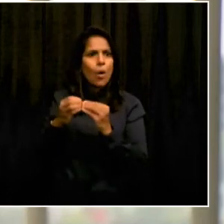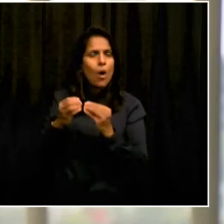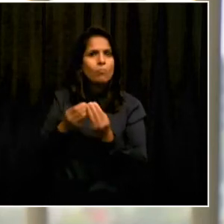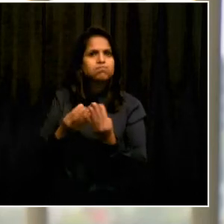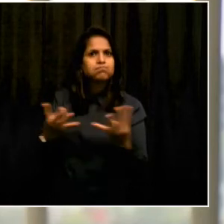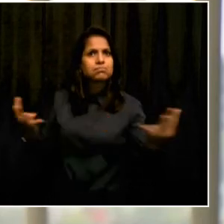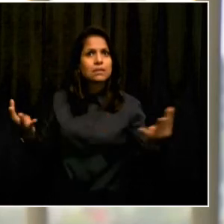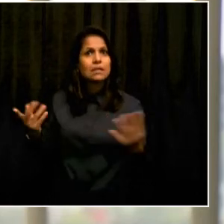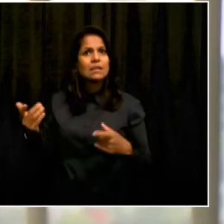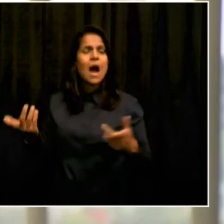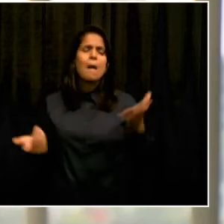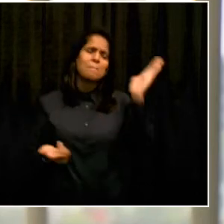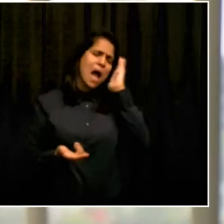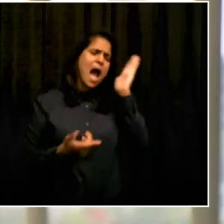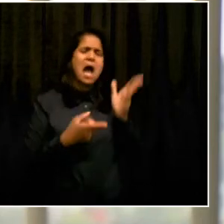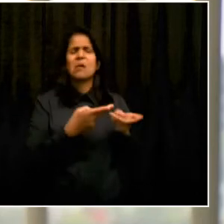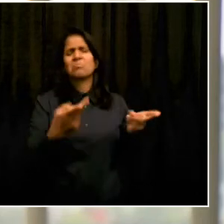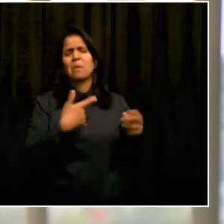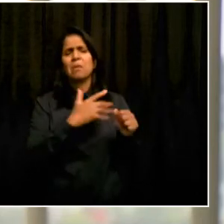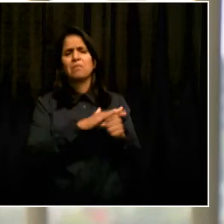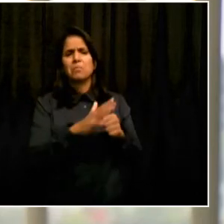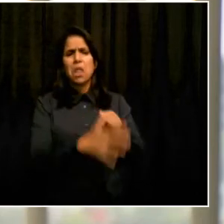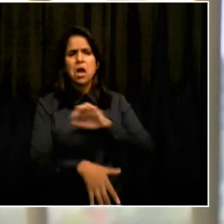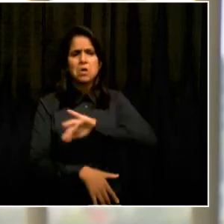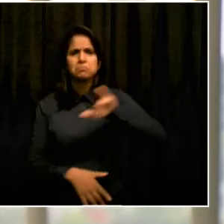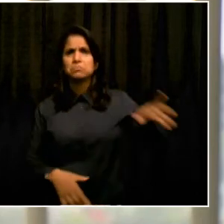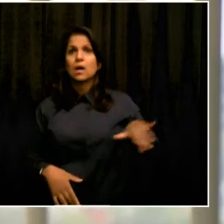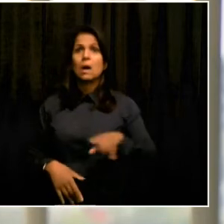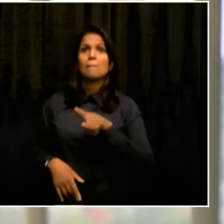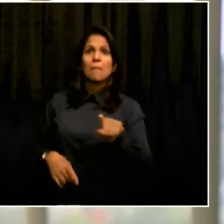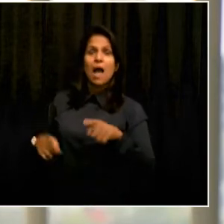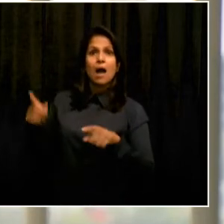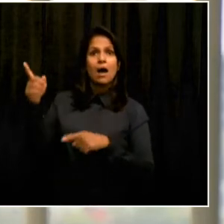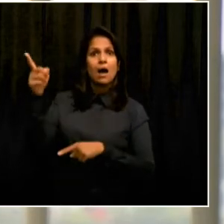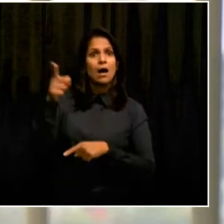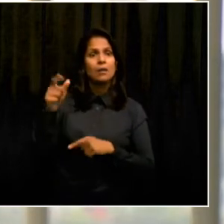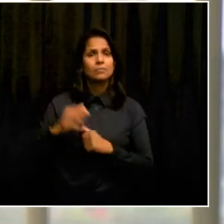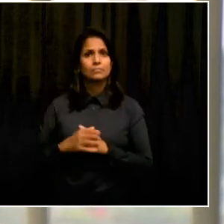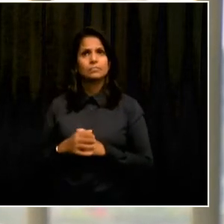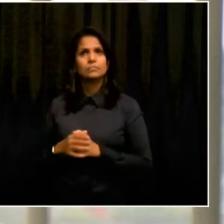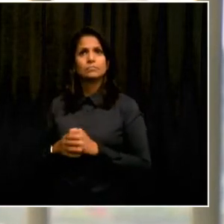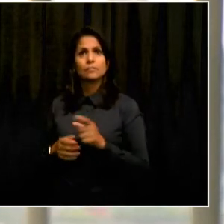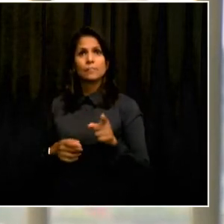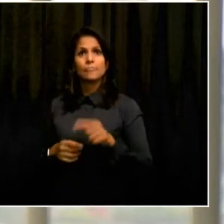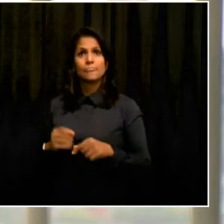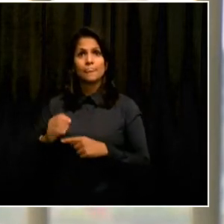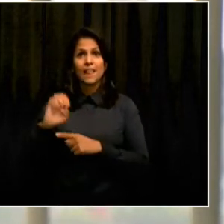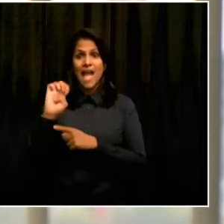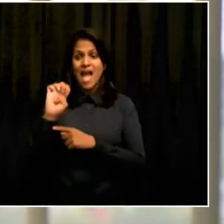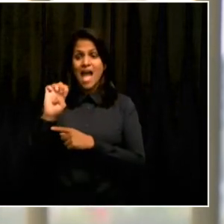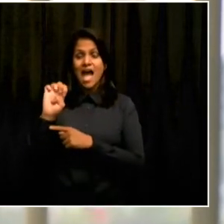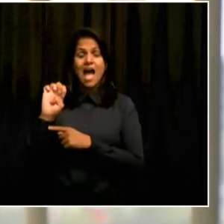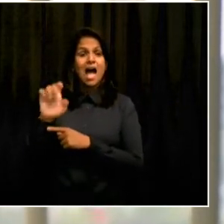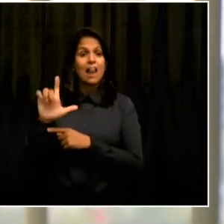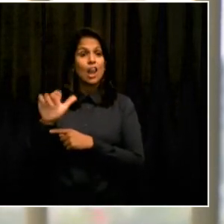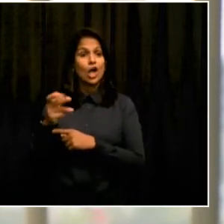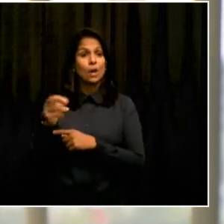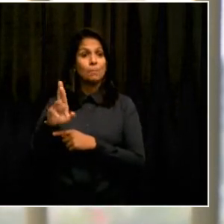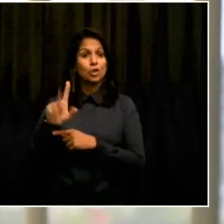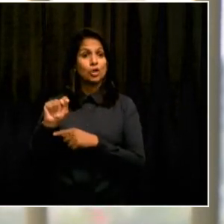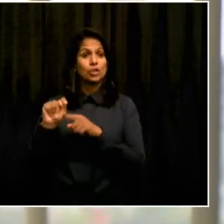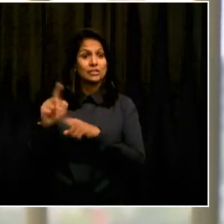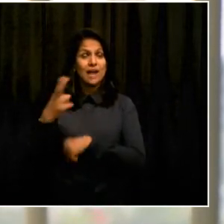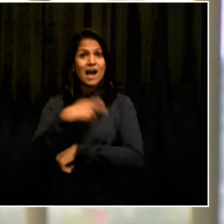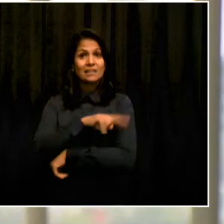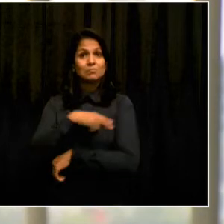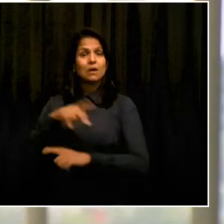going to have capabilities for advanced radiology, so that people who have respiratory issues can be evaluated, testing.